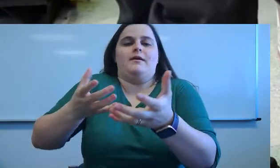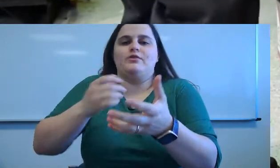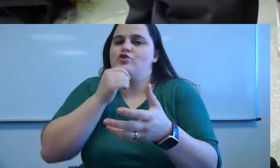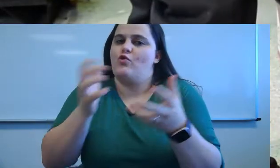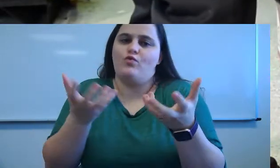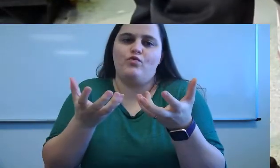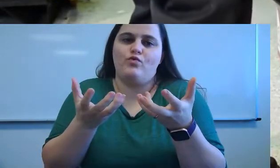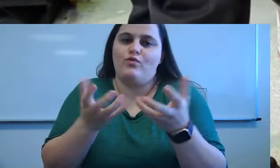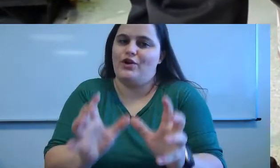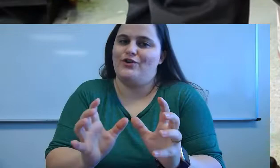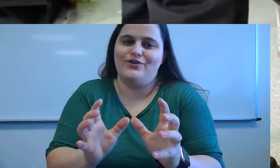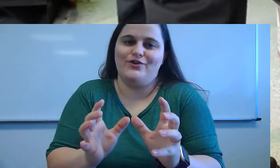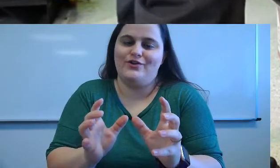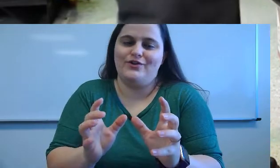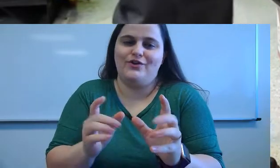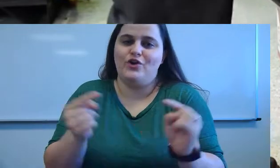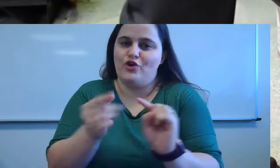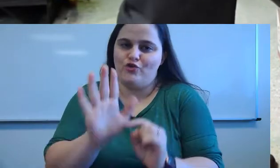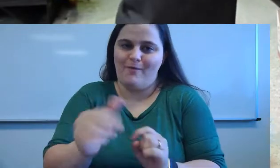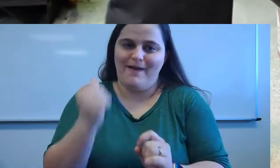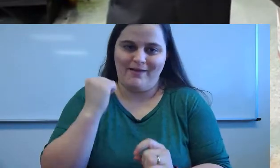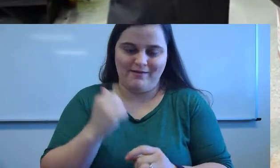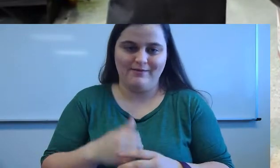up, slide it on.